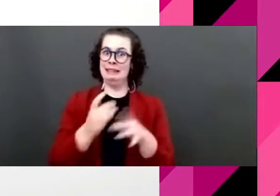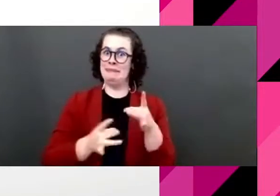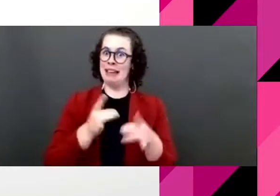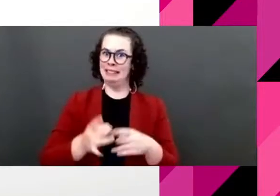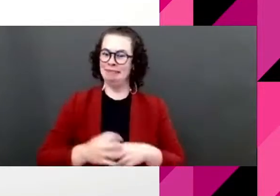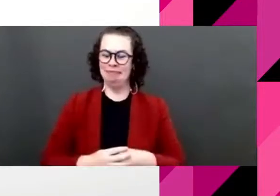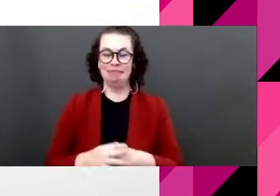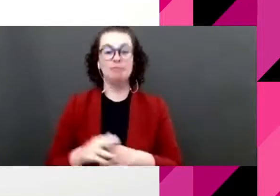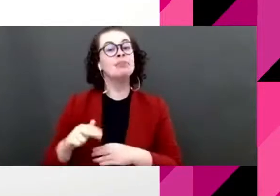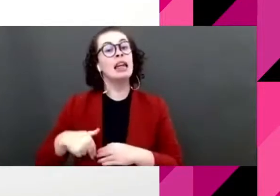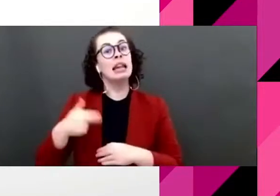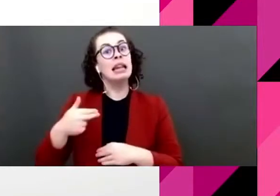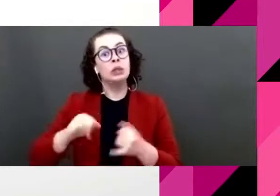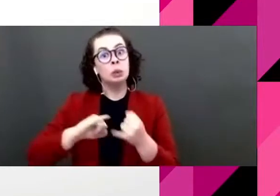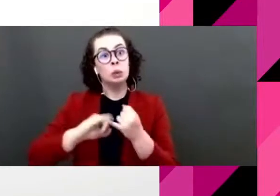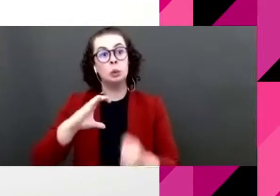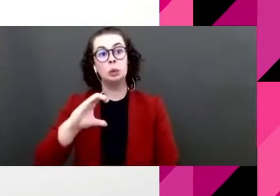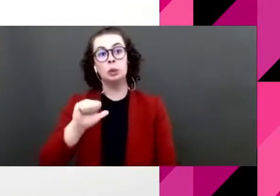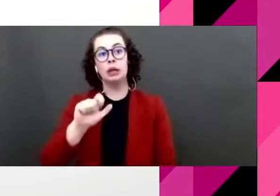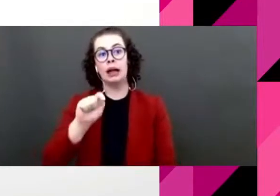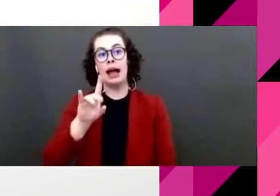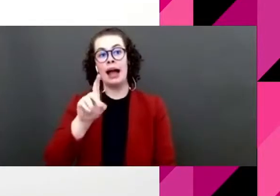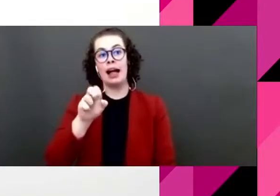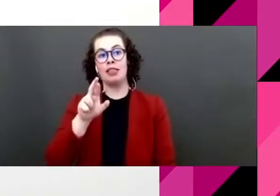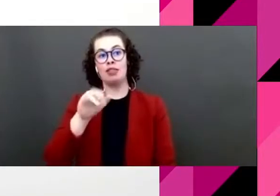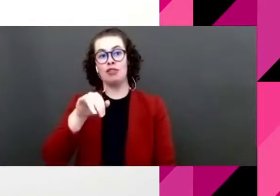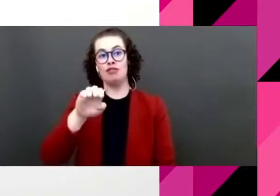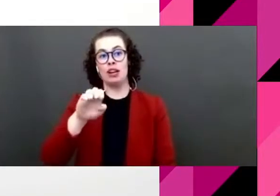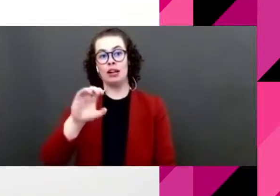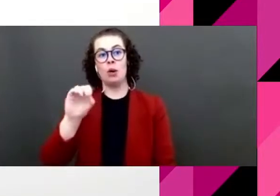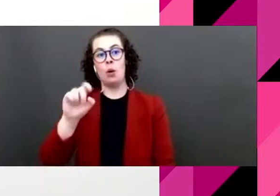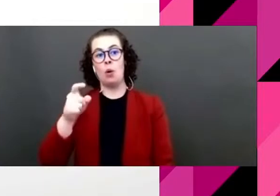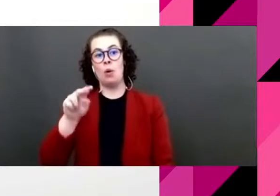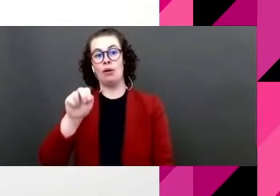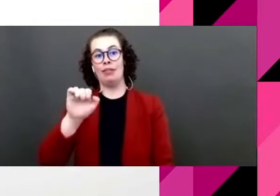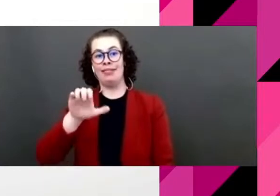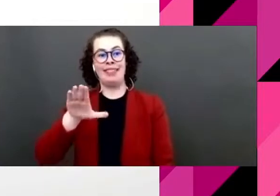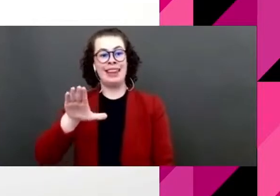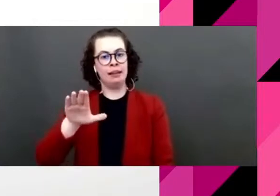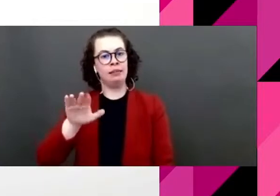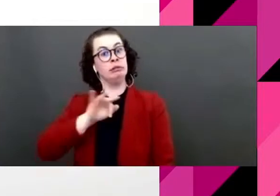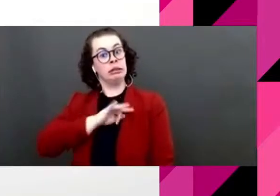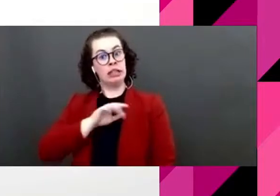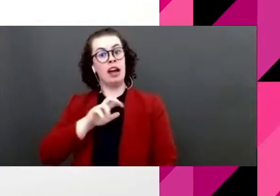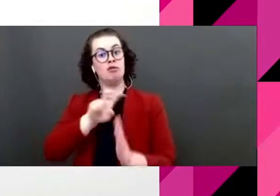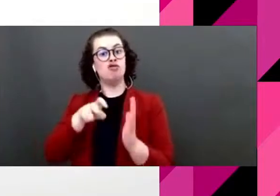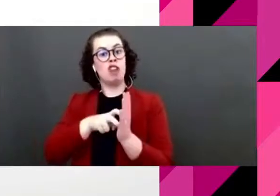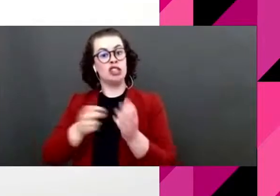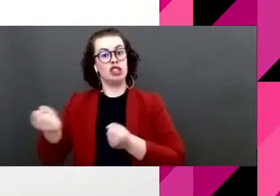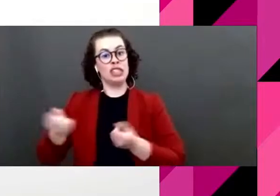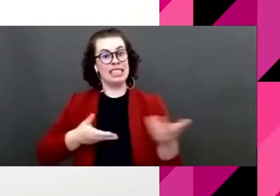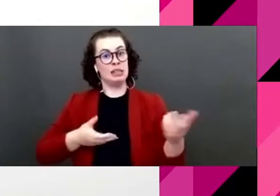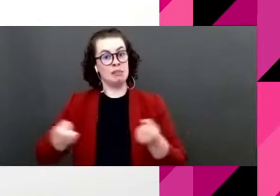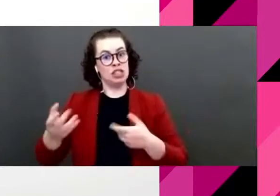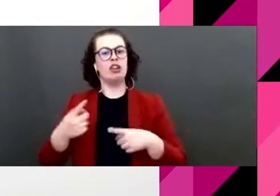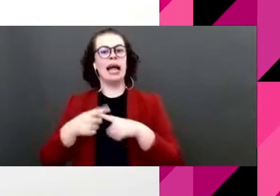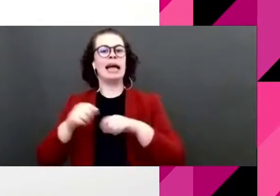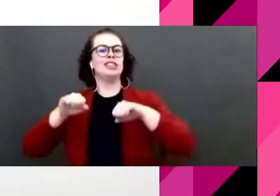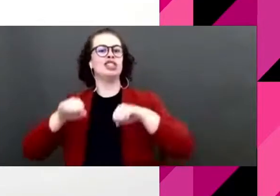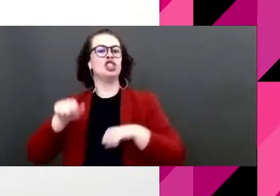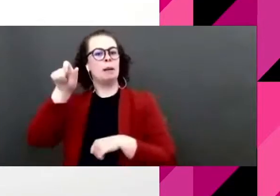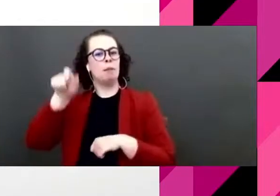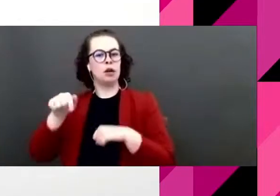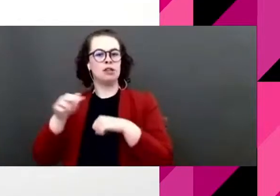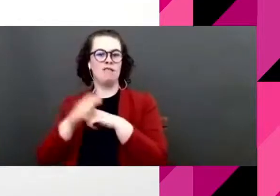is Catherine O'Neill, a registered intermediary and the chairperson of Intermediaries for Justice in England. The title of Catherine's